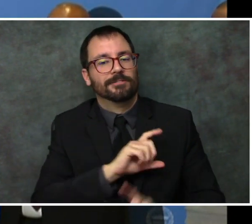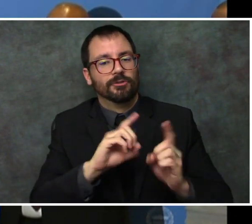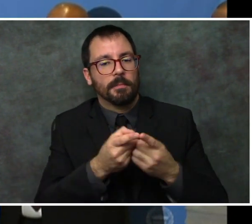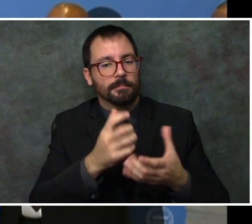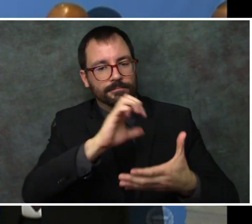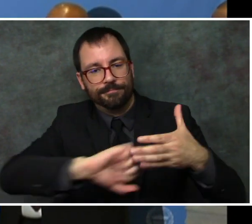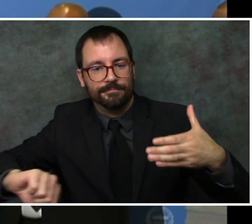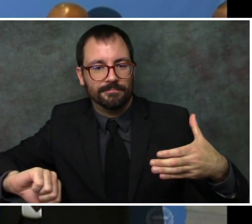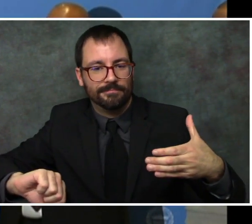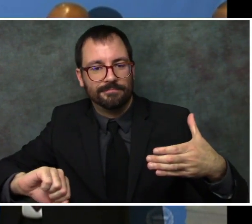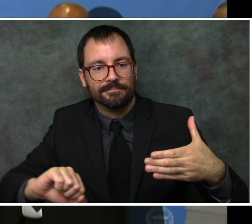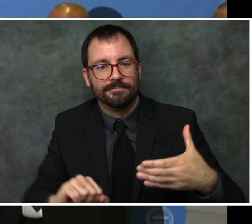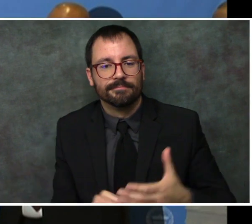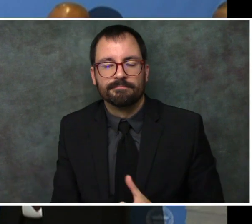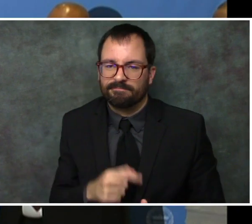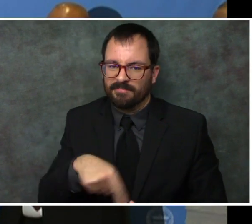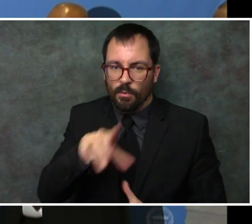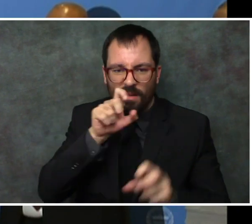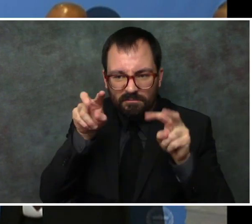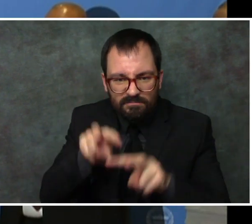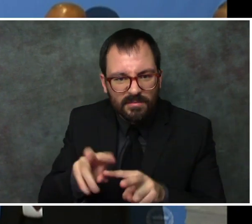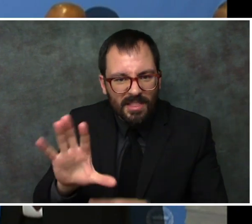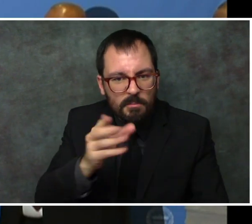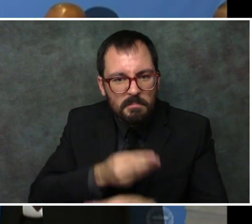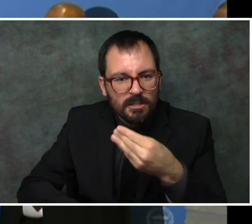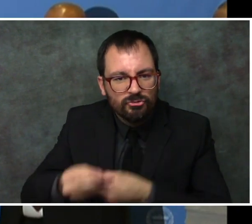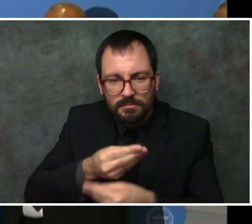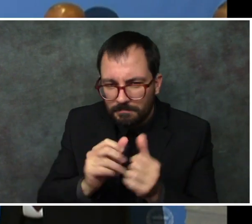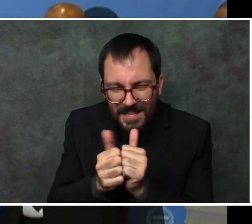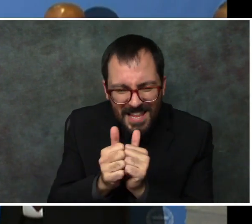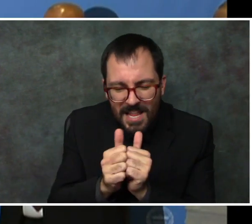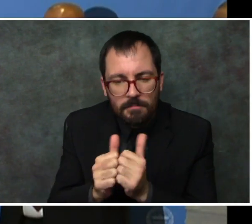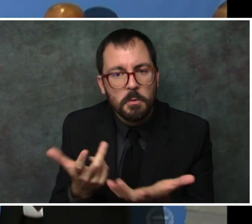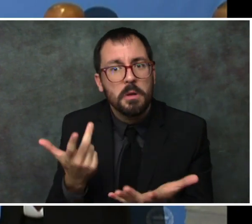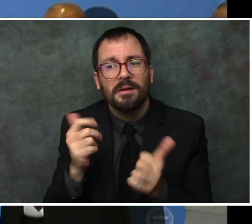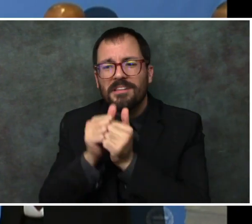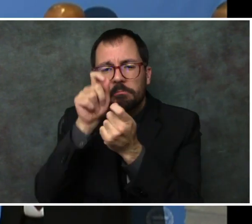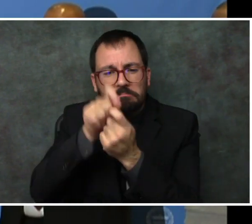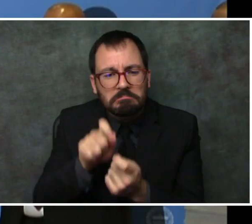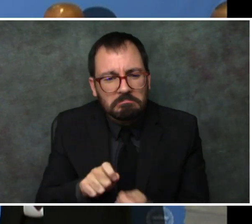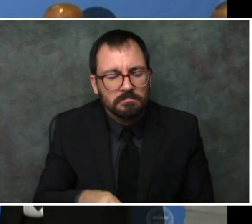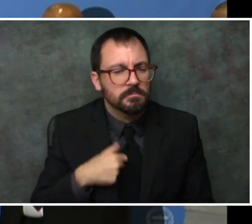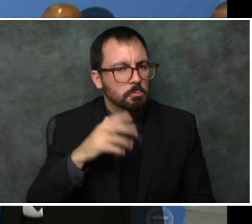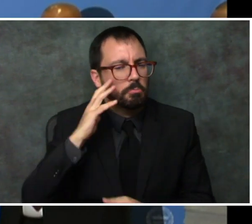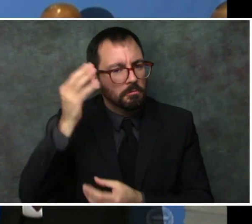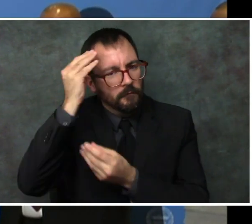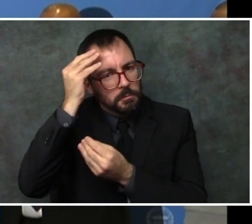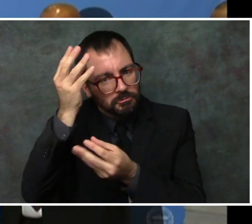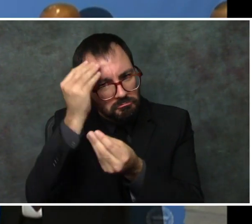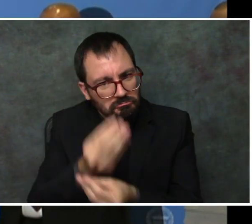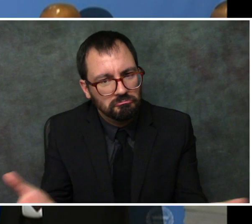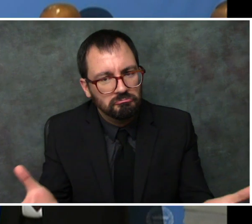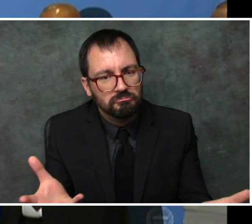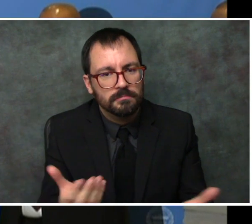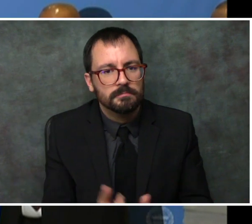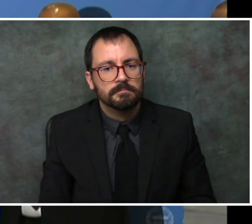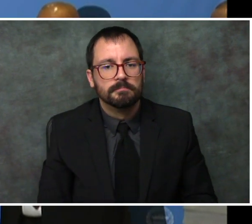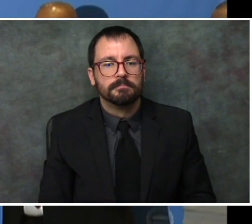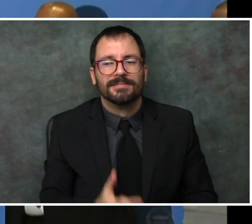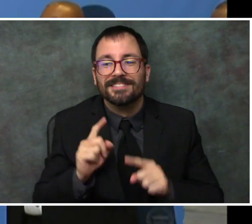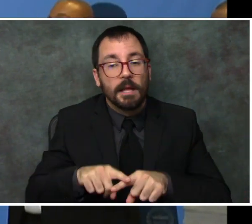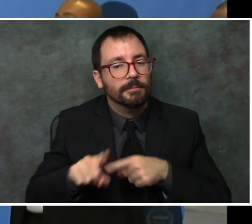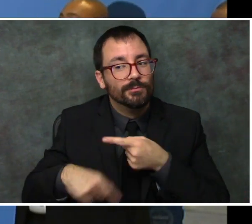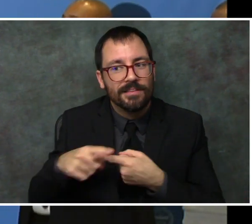number yet. We will get all that for you. It really depends upon. I mean, when I start this office of police accountability, it's going to start with a couple